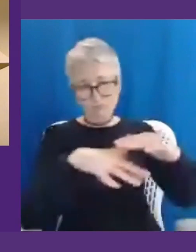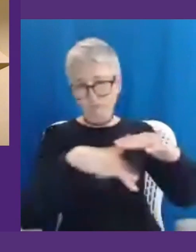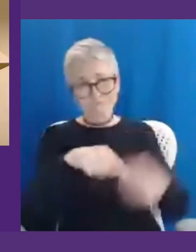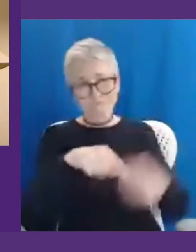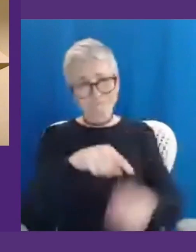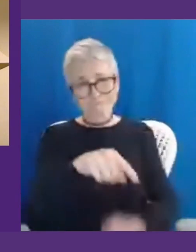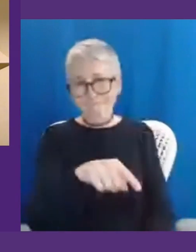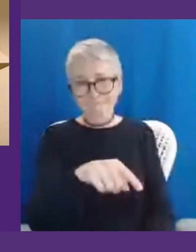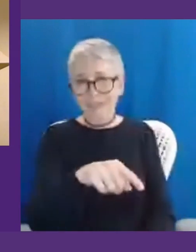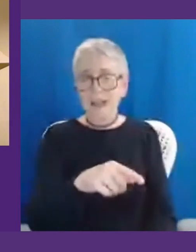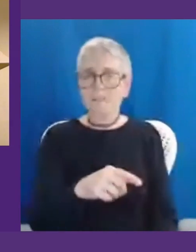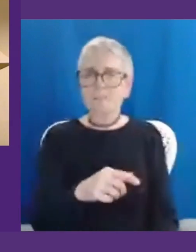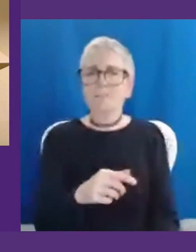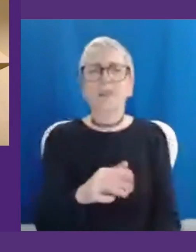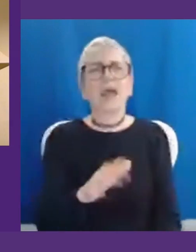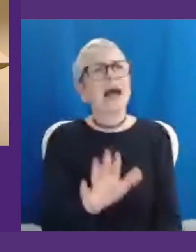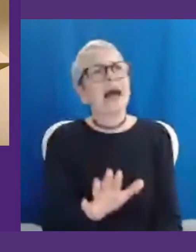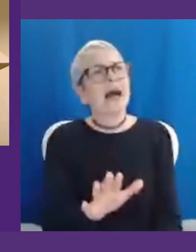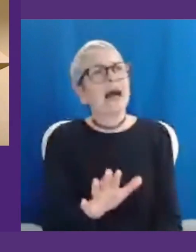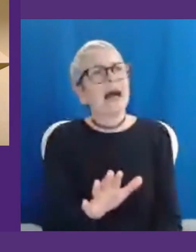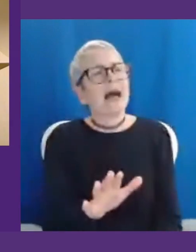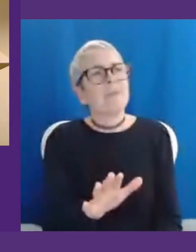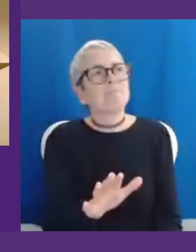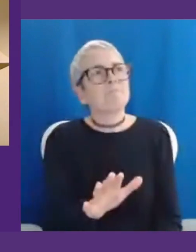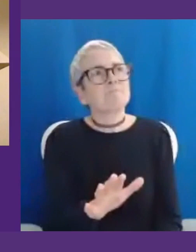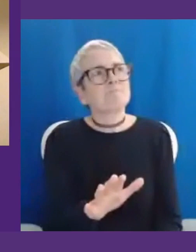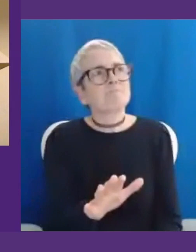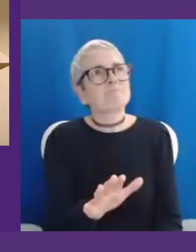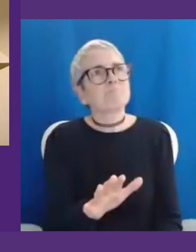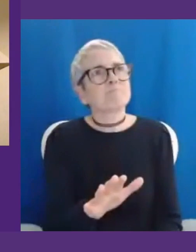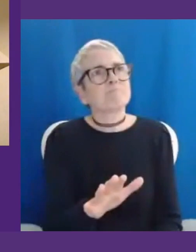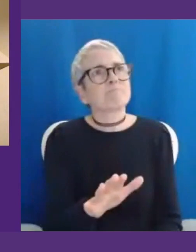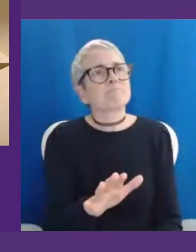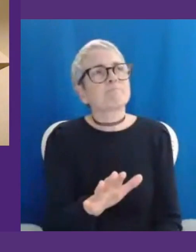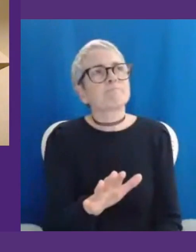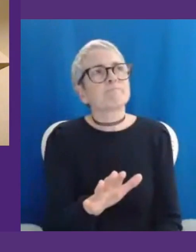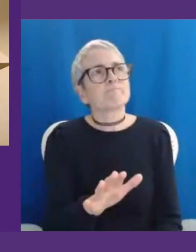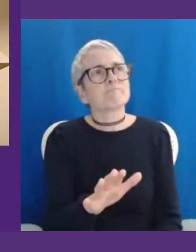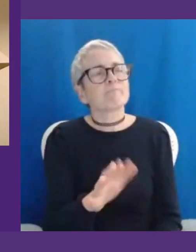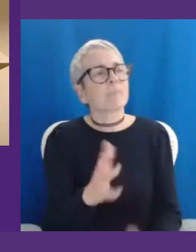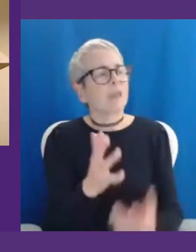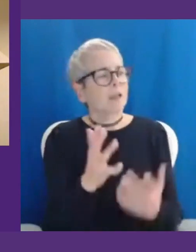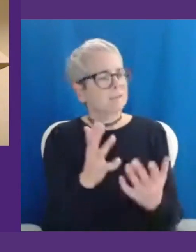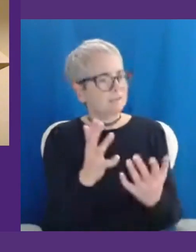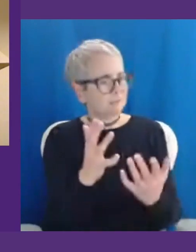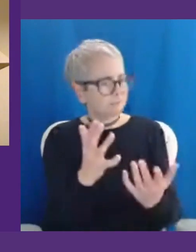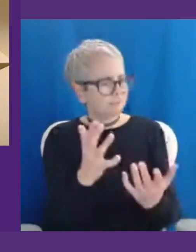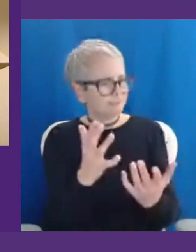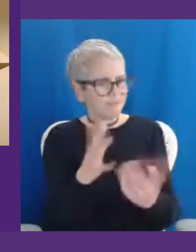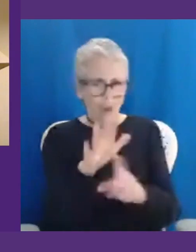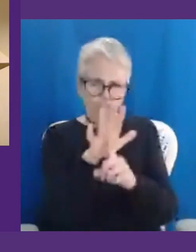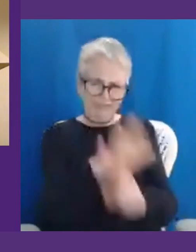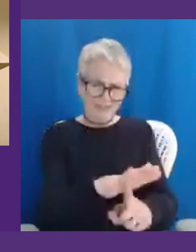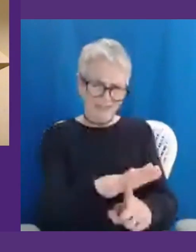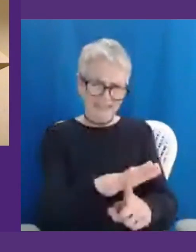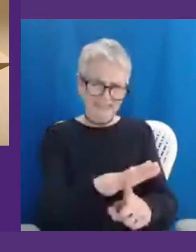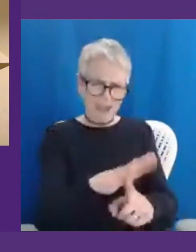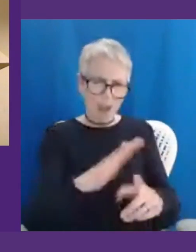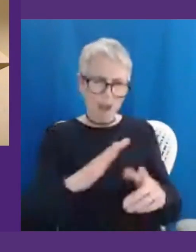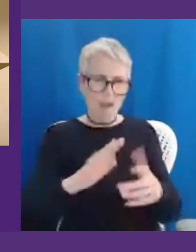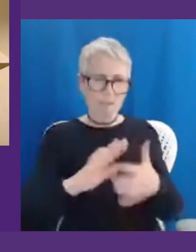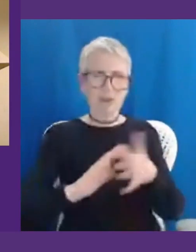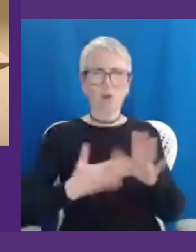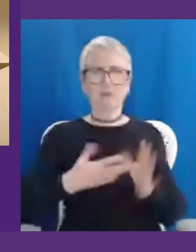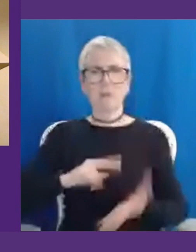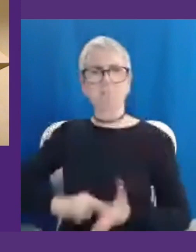prejudices occur from any malice. But I think prejudice often